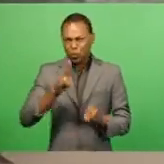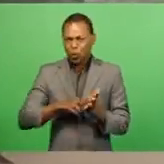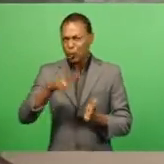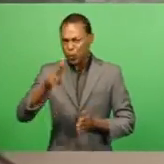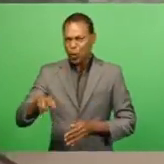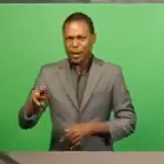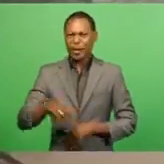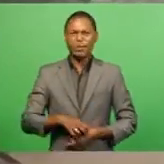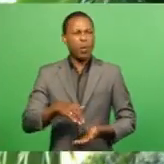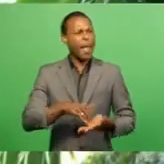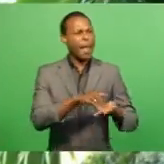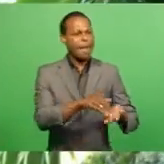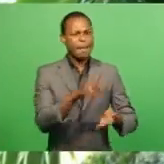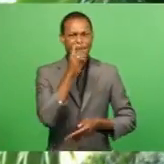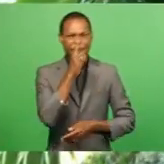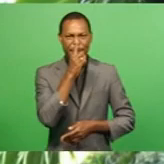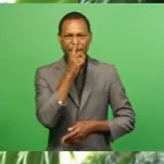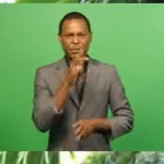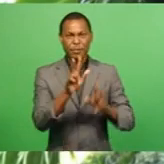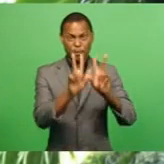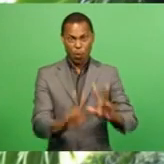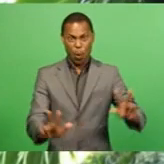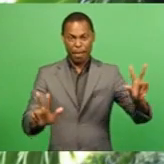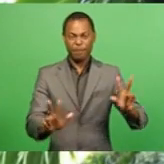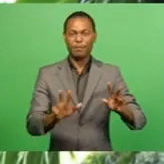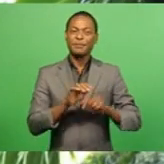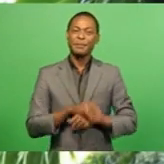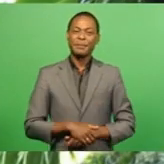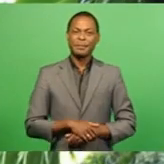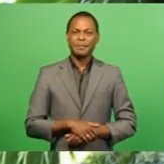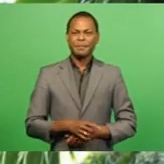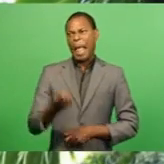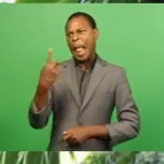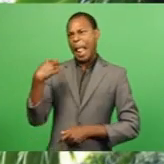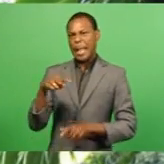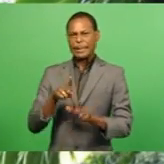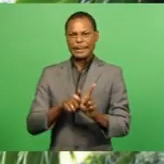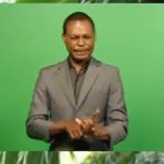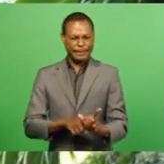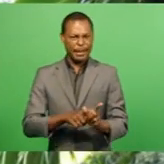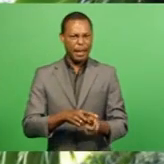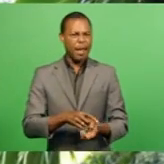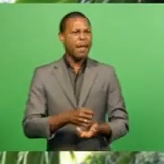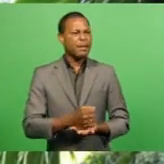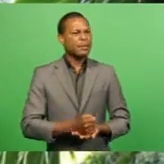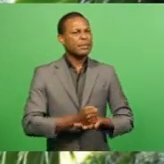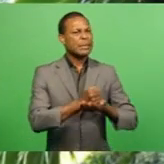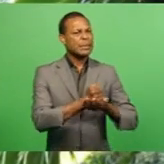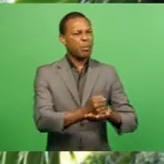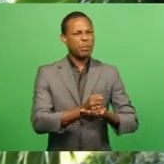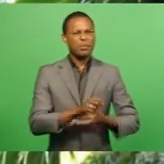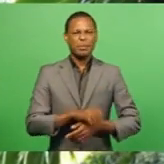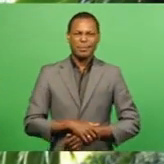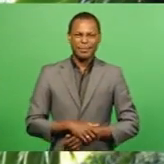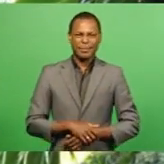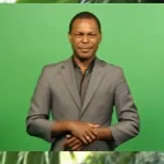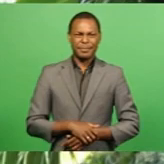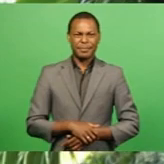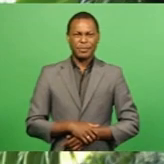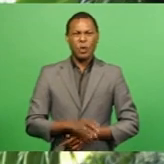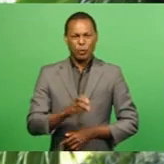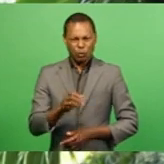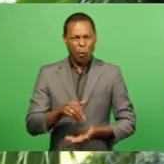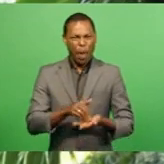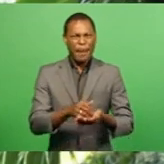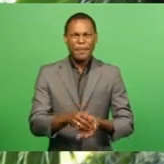of Vanuatu. Last year we supported approximately 10,000 individuals. So we have helped around